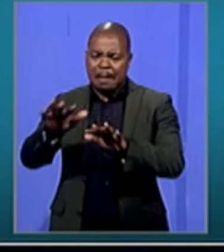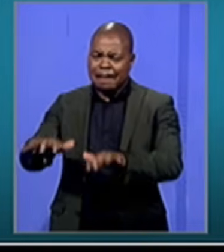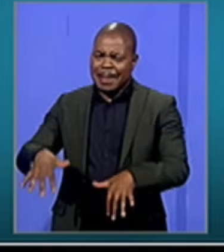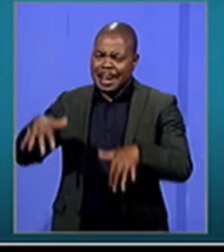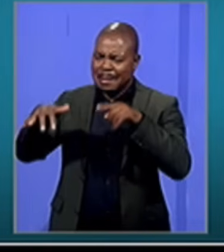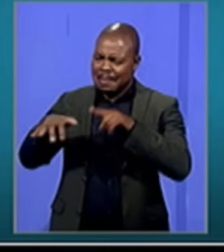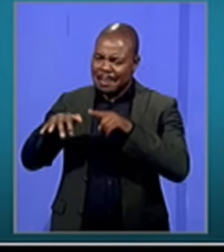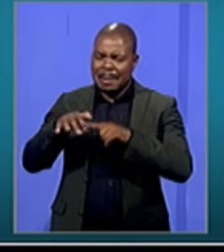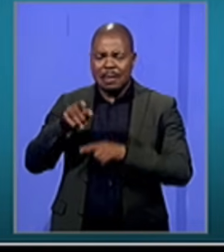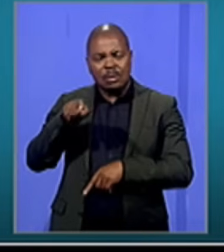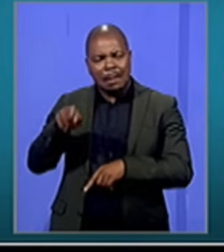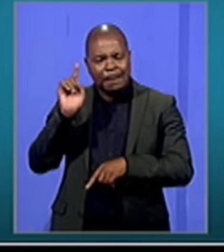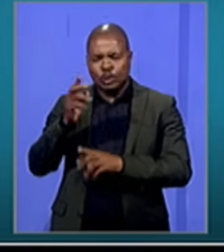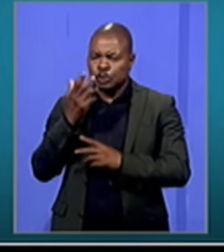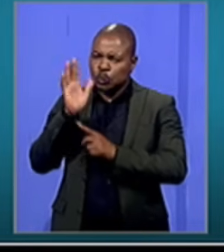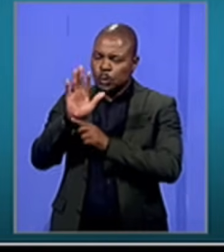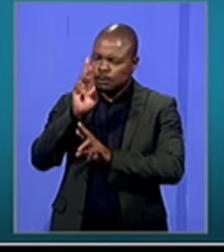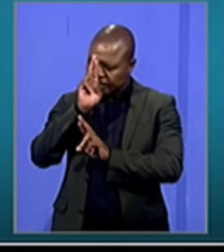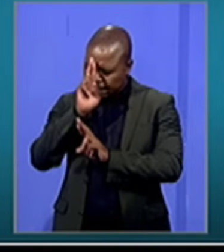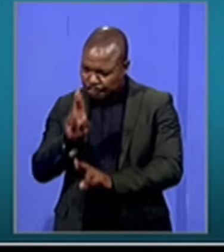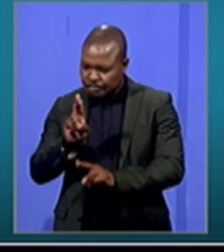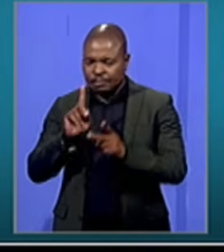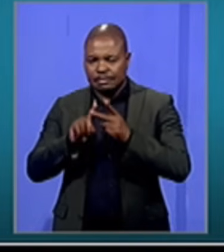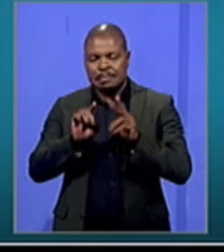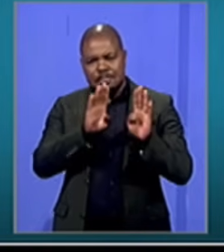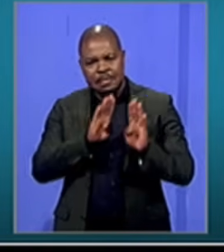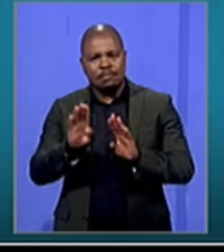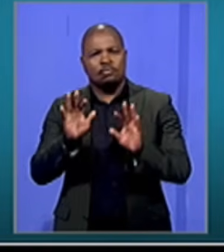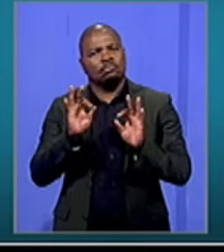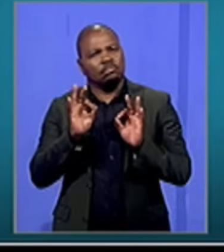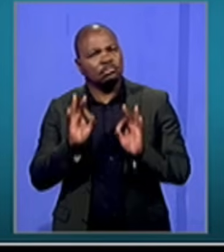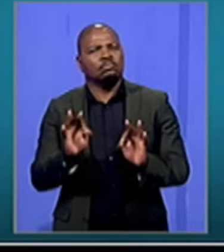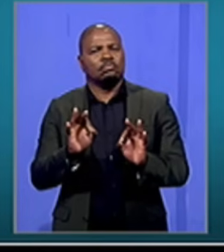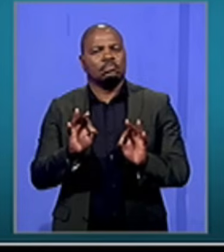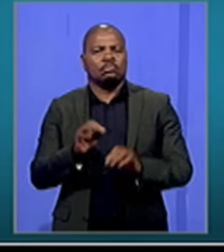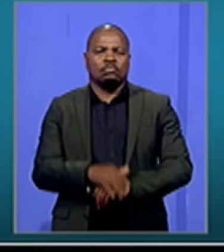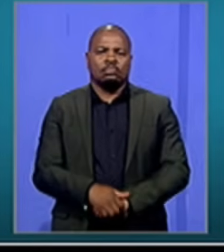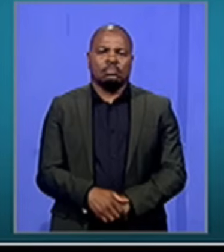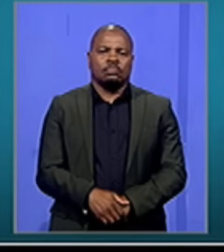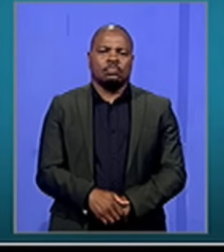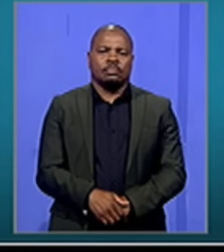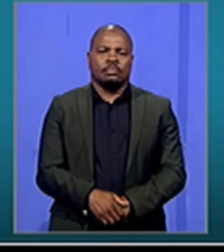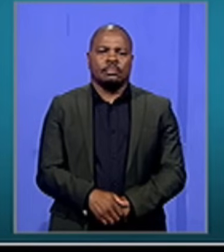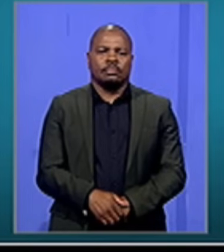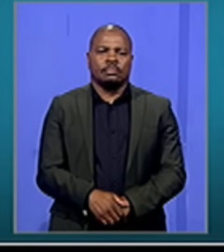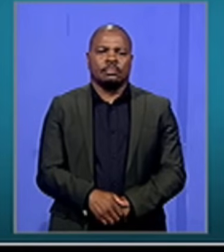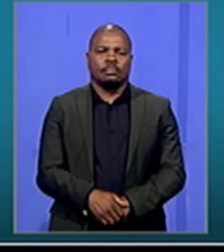le swanetšego go bontšha tlhompho le maitshwaro a mabotse go batho.